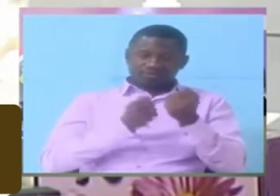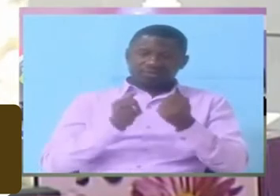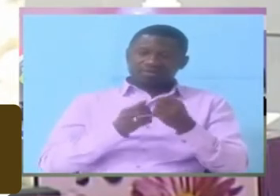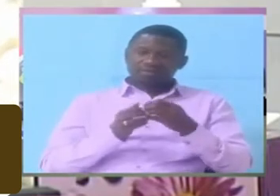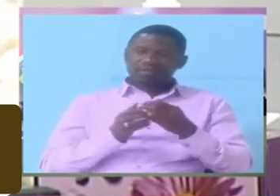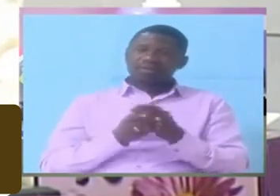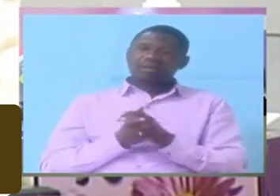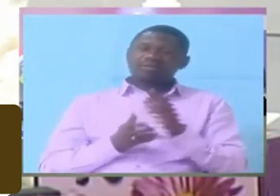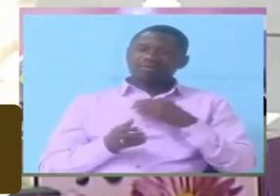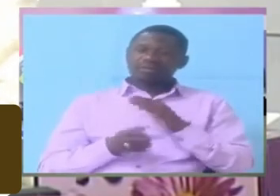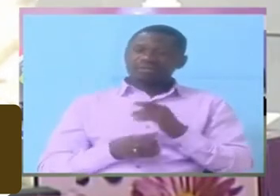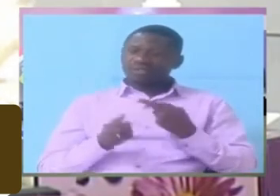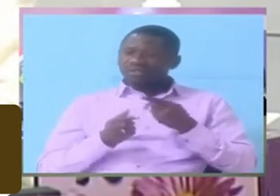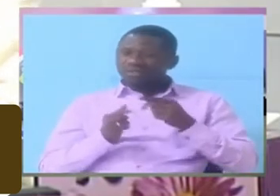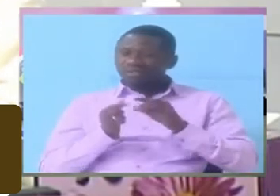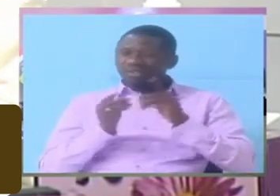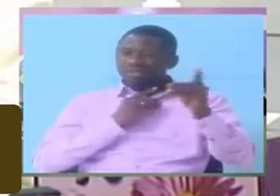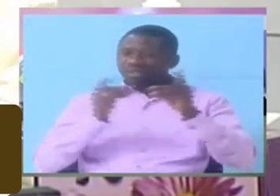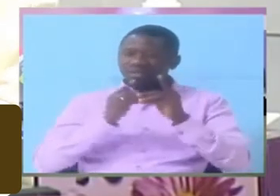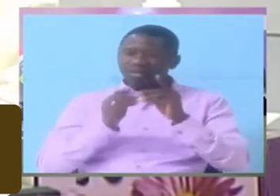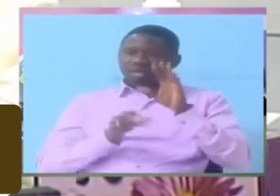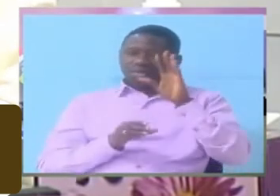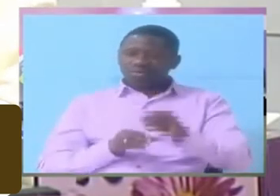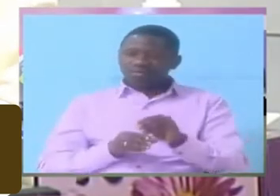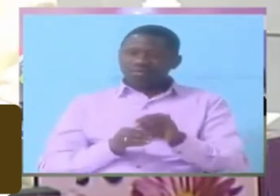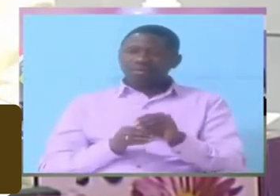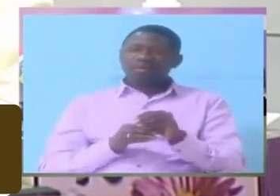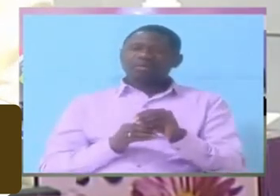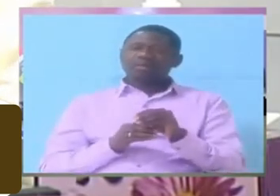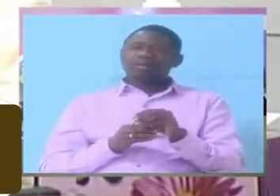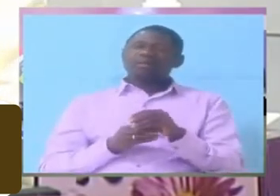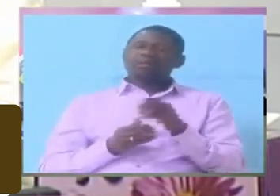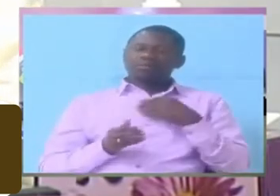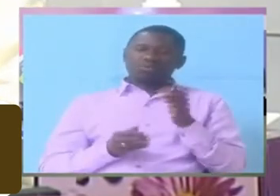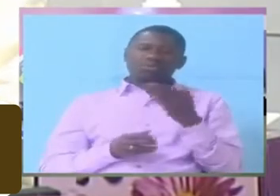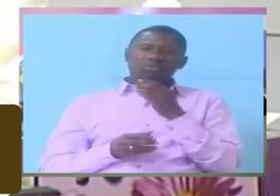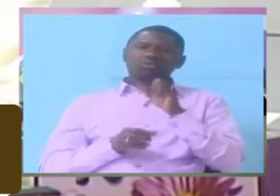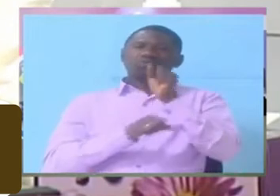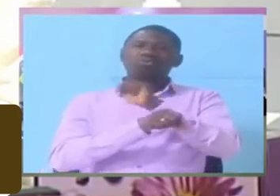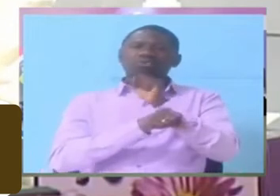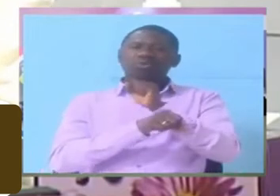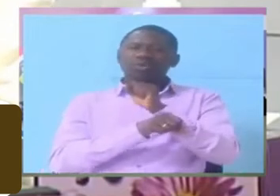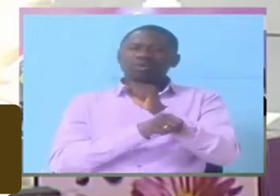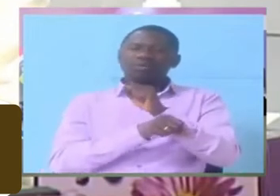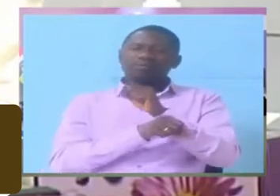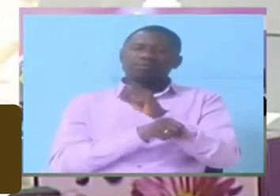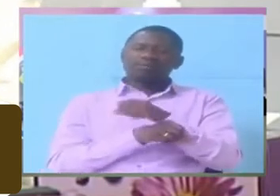distance, I put off my lights, and I was going into until somewhere around. I was go to Sukoda, but then I end